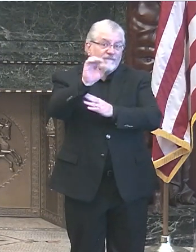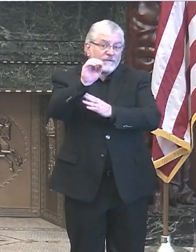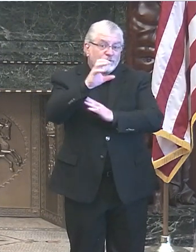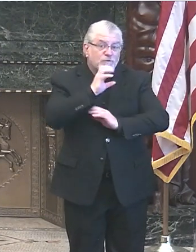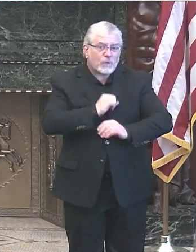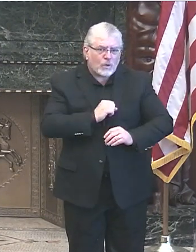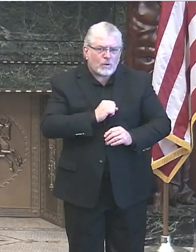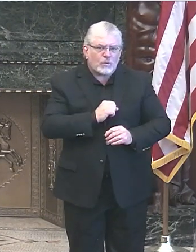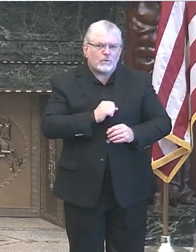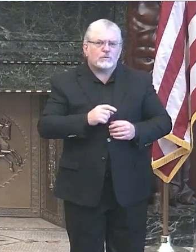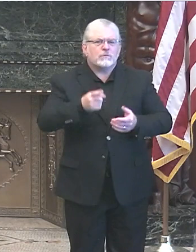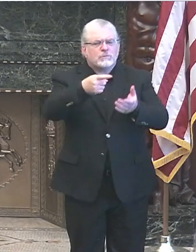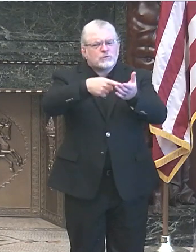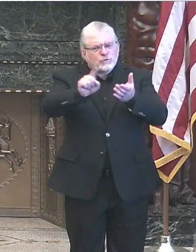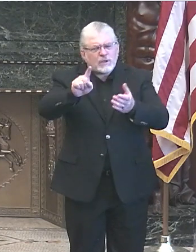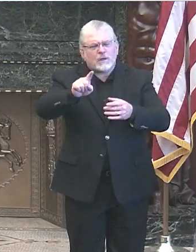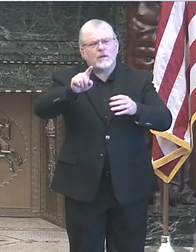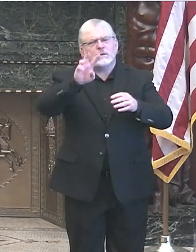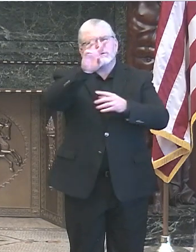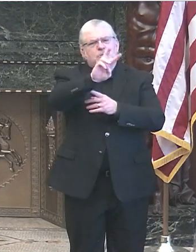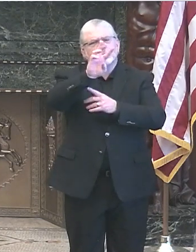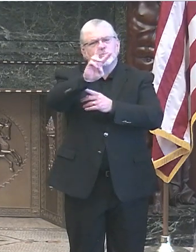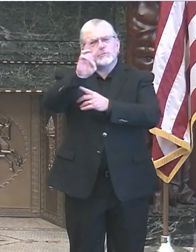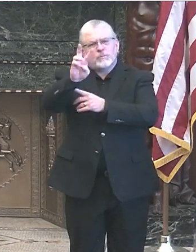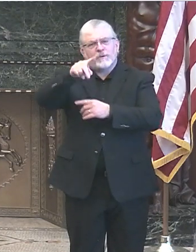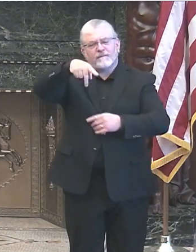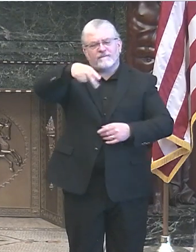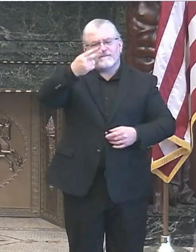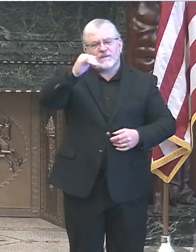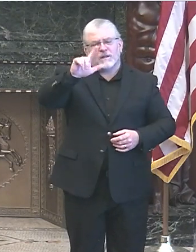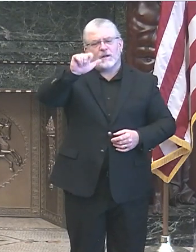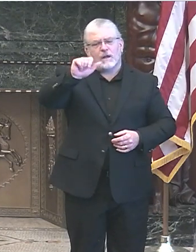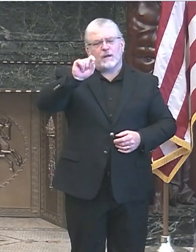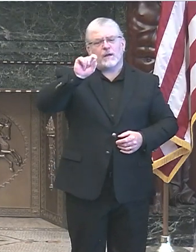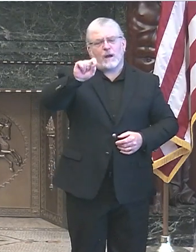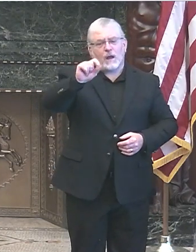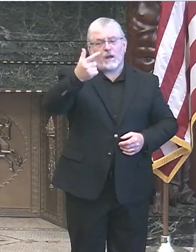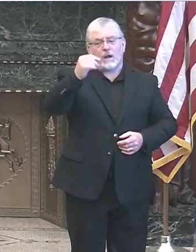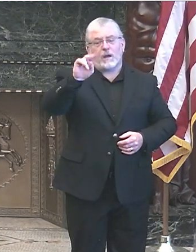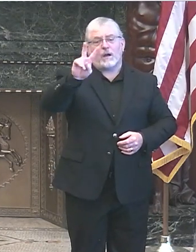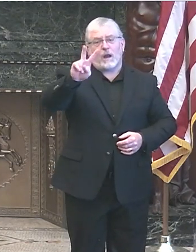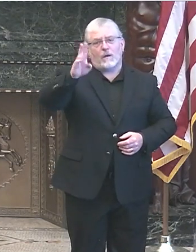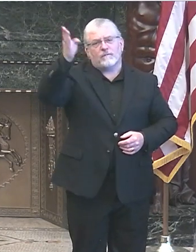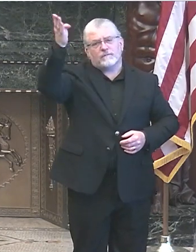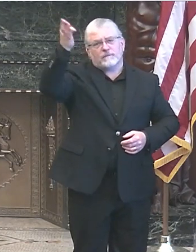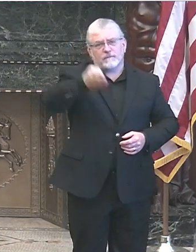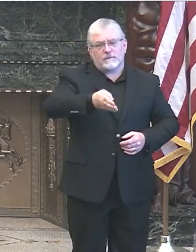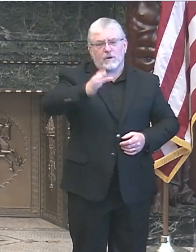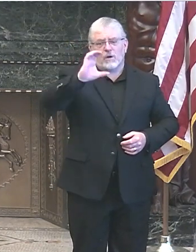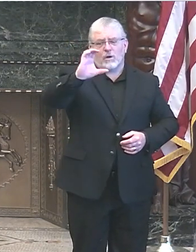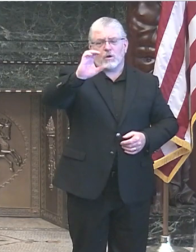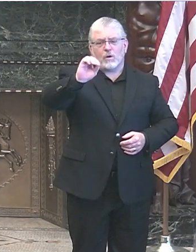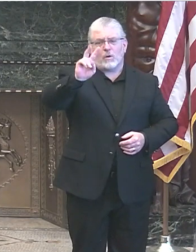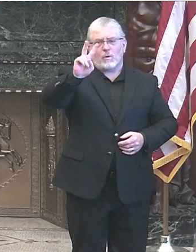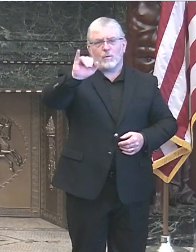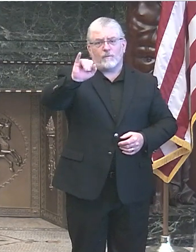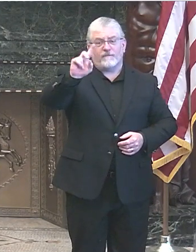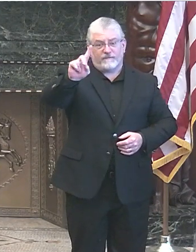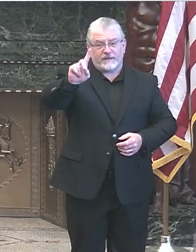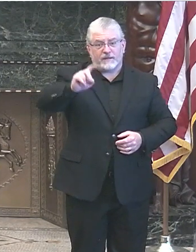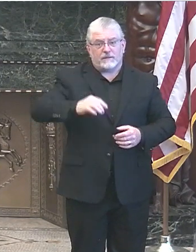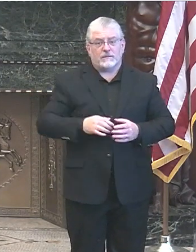are links and phone numbers for all the different sites in the Philadelphia area where you can get a test. Citizens Bank Park will be open today from 1 p.m. to 6